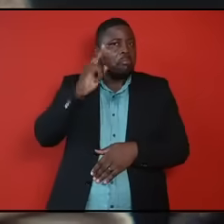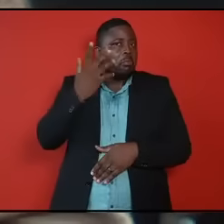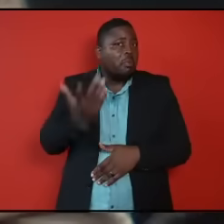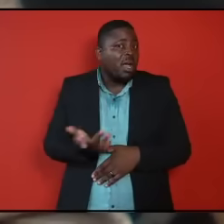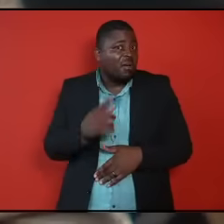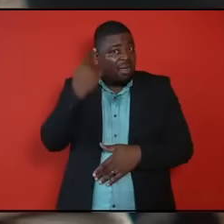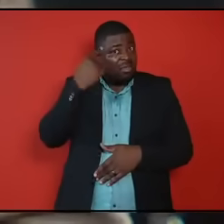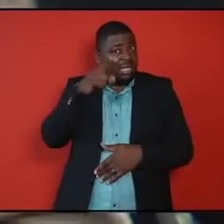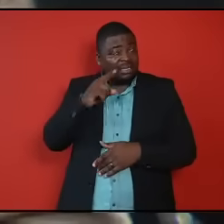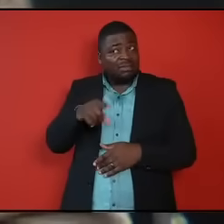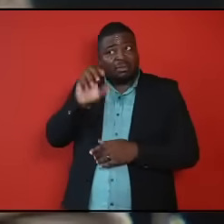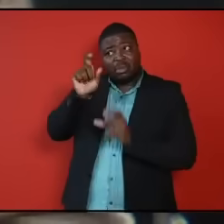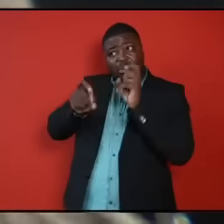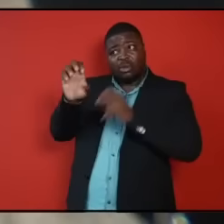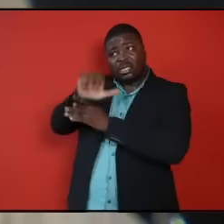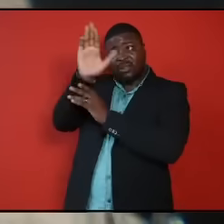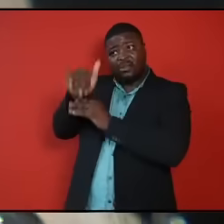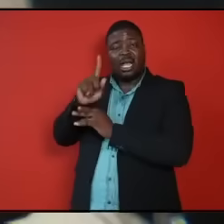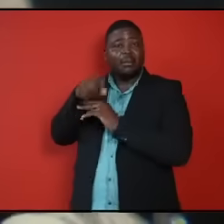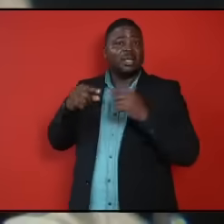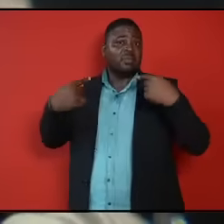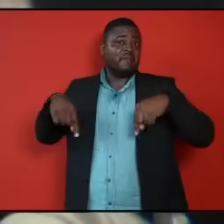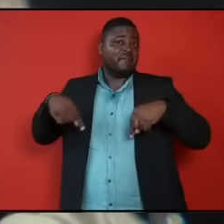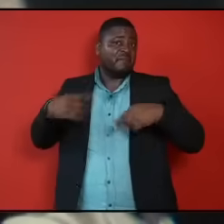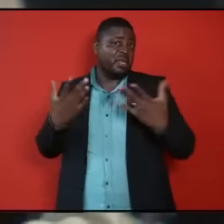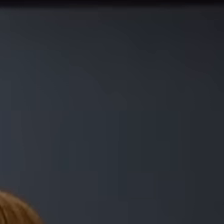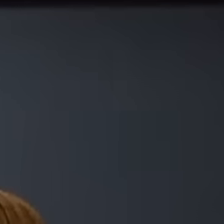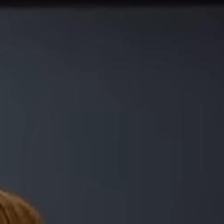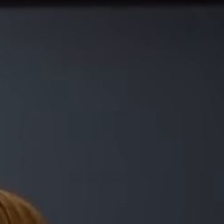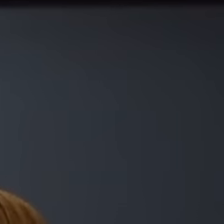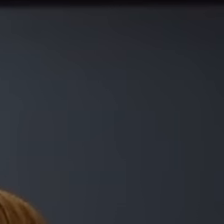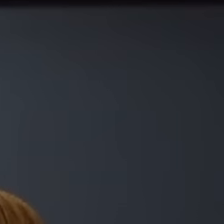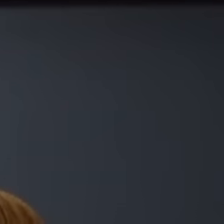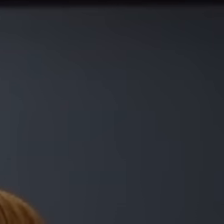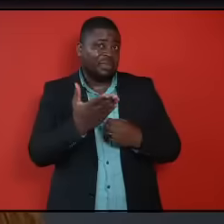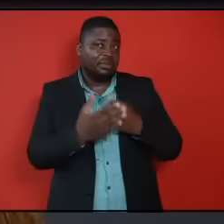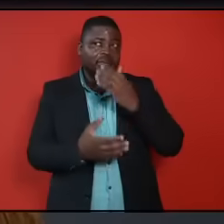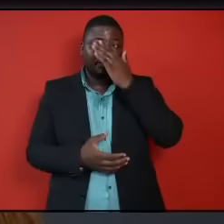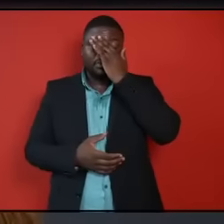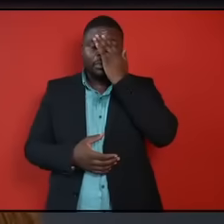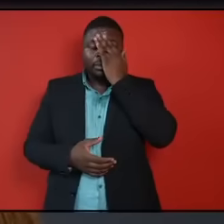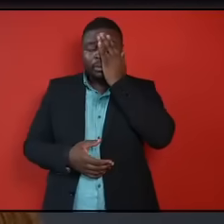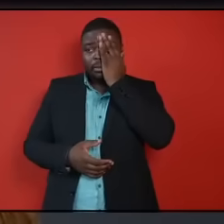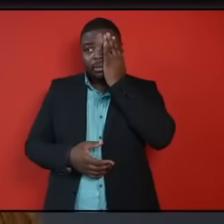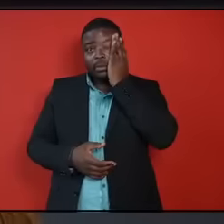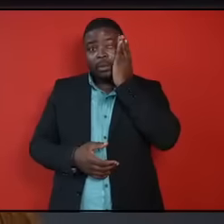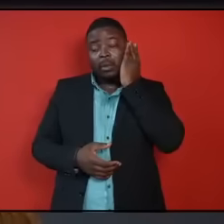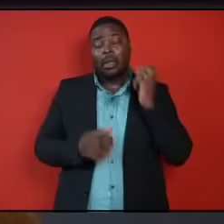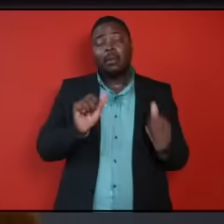should fear. That would be all for now. Thank you so much. Thank you very much. Number 4.